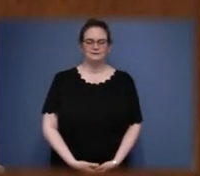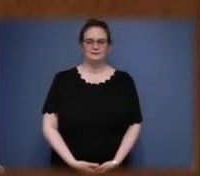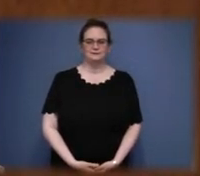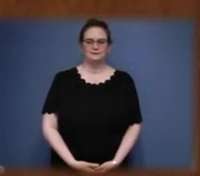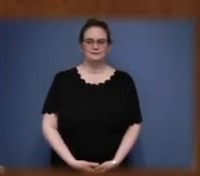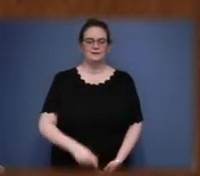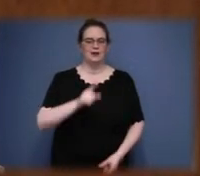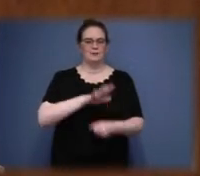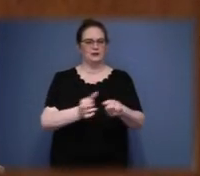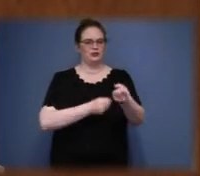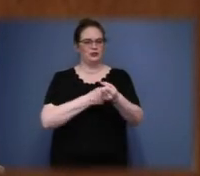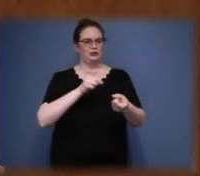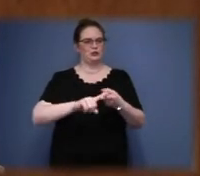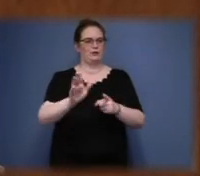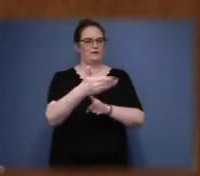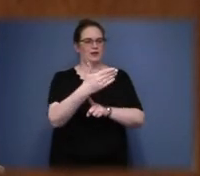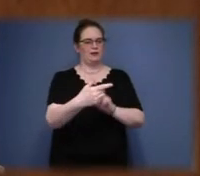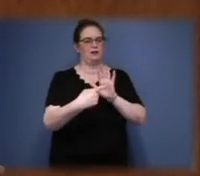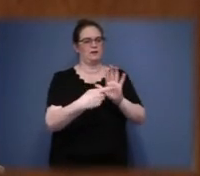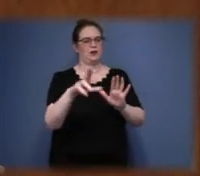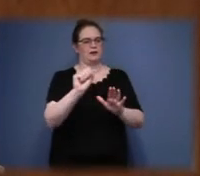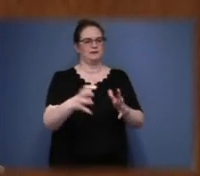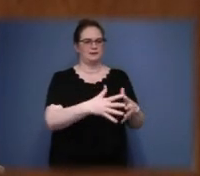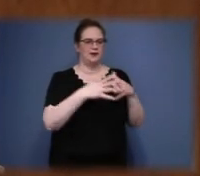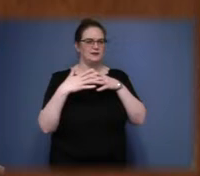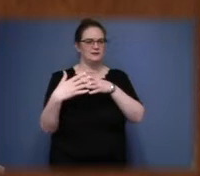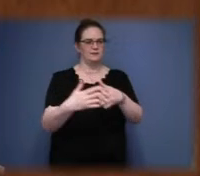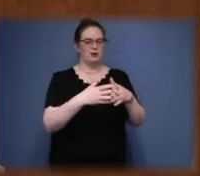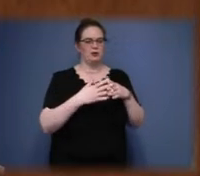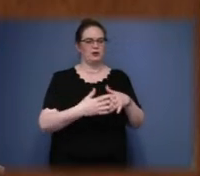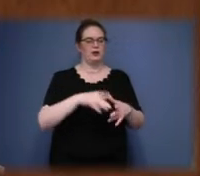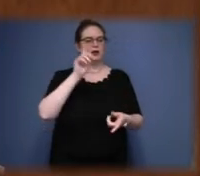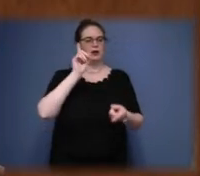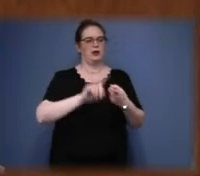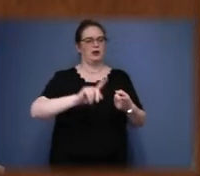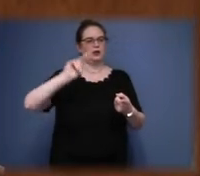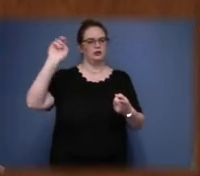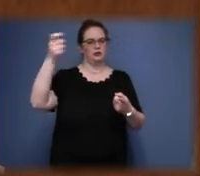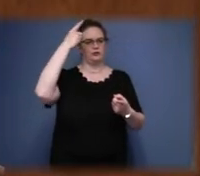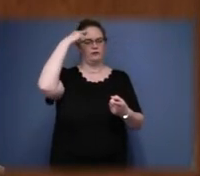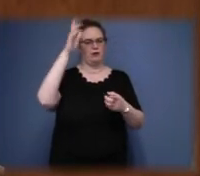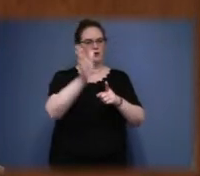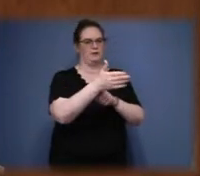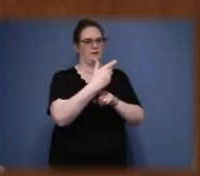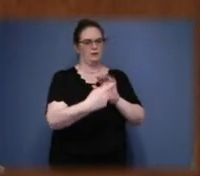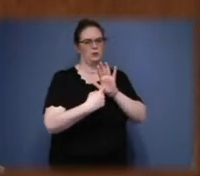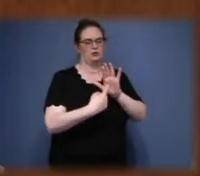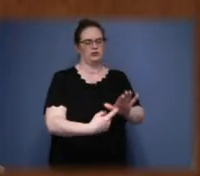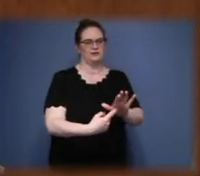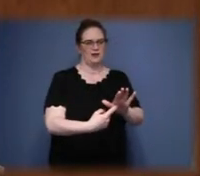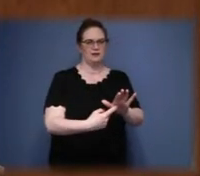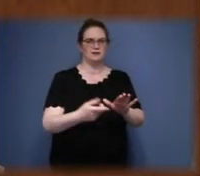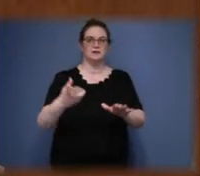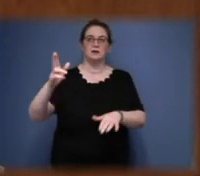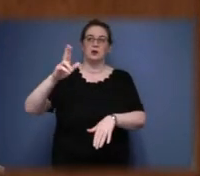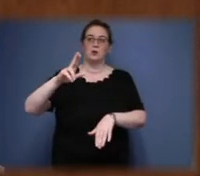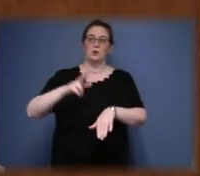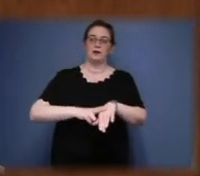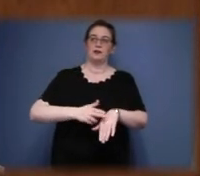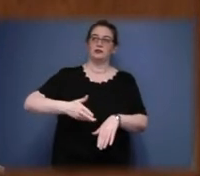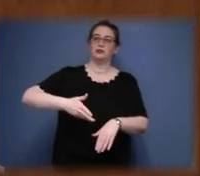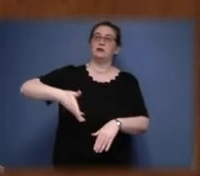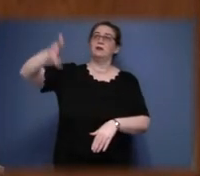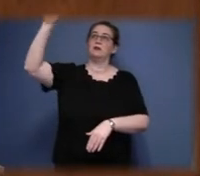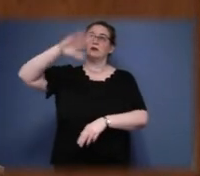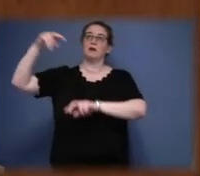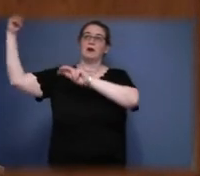I pledge allegiance to the flag of the United States of America, and to the republic for which it stands, one